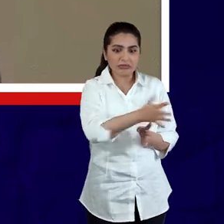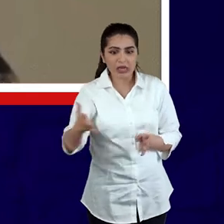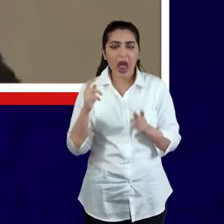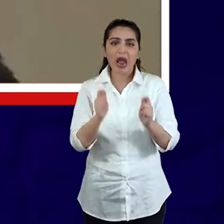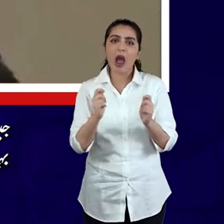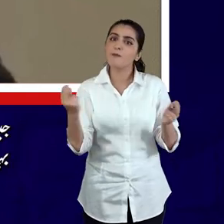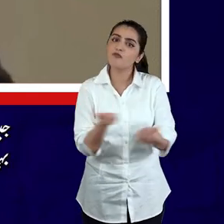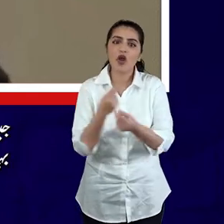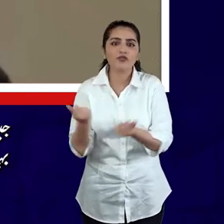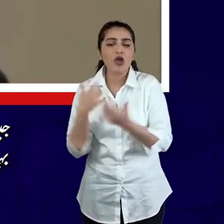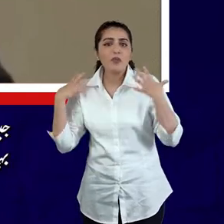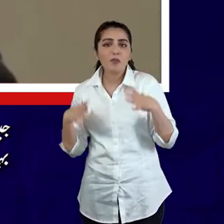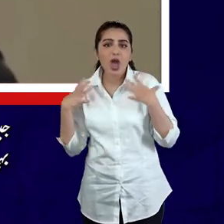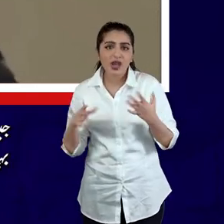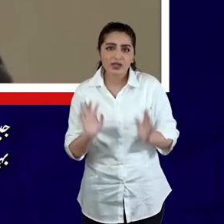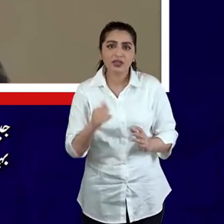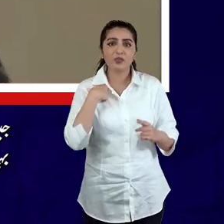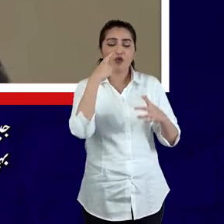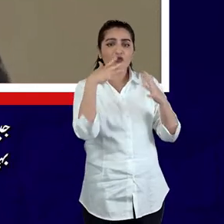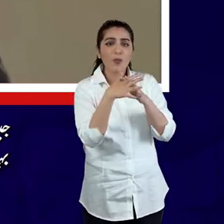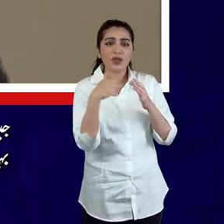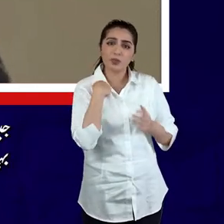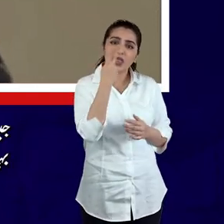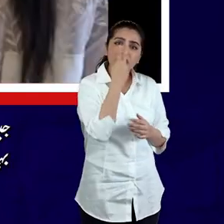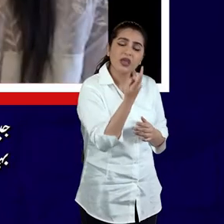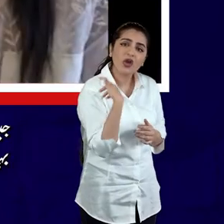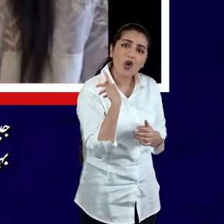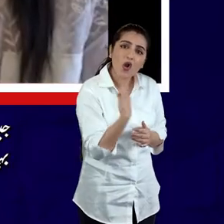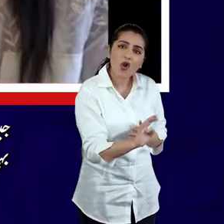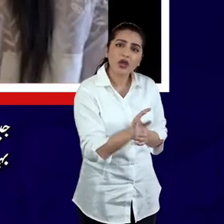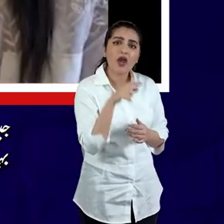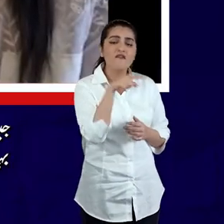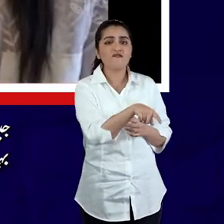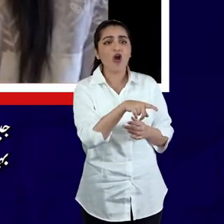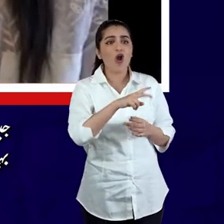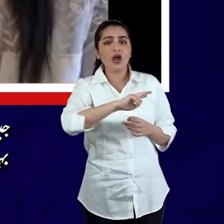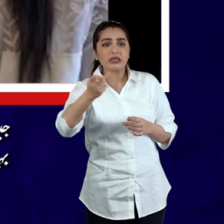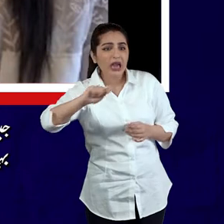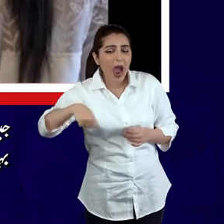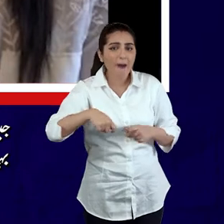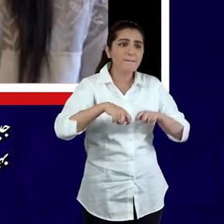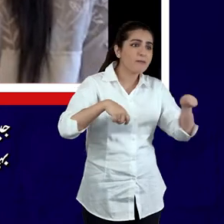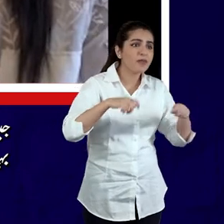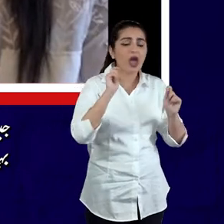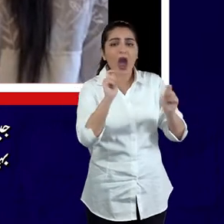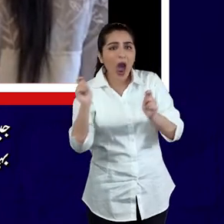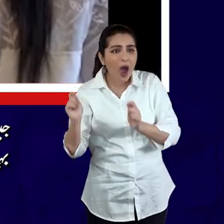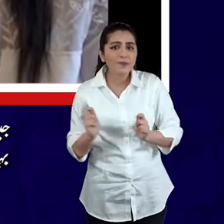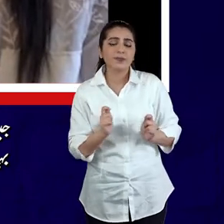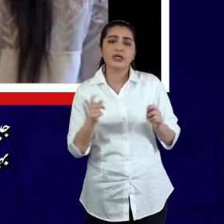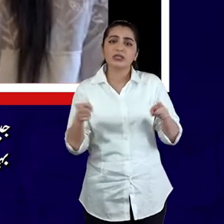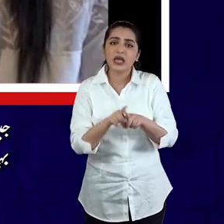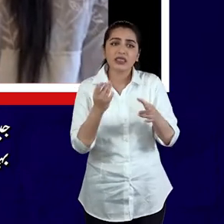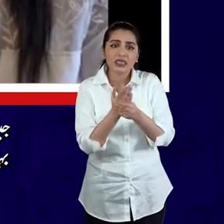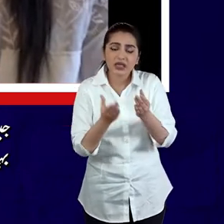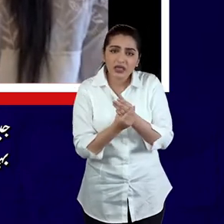time. I mean, I've seen women who, you know, are doing these like terracotta tiles or some other kind of craft and so